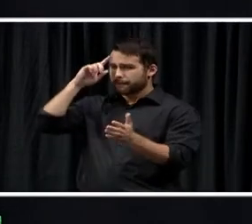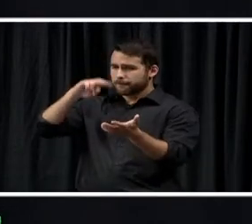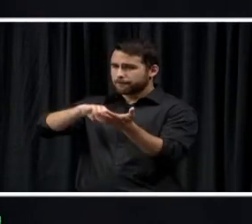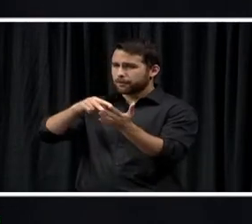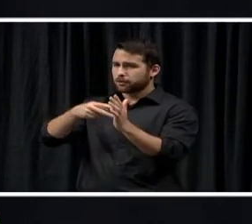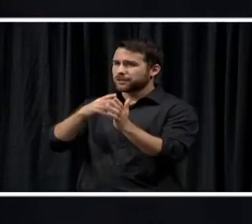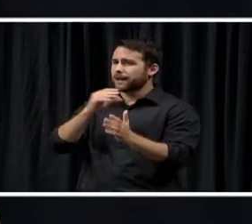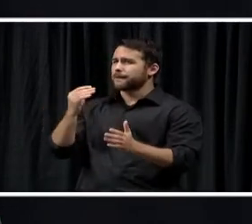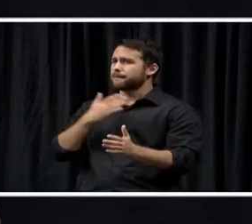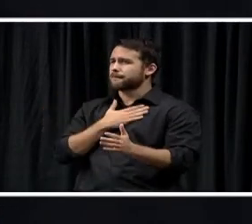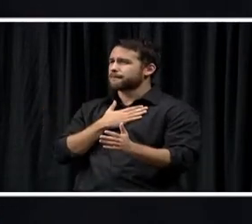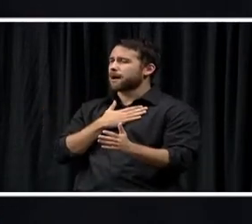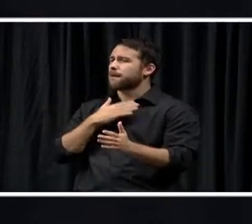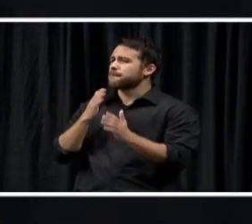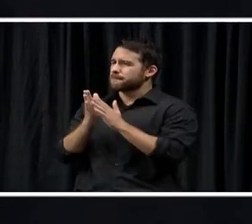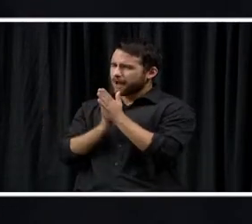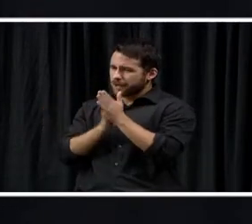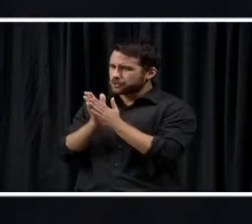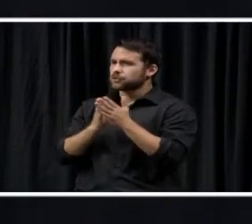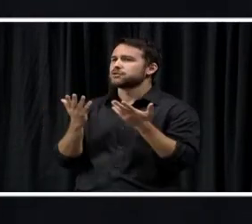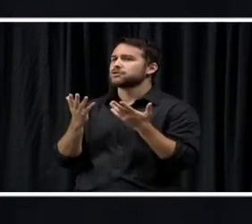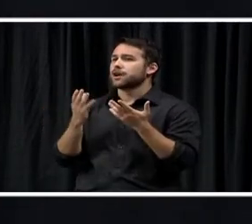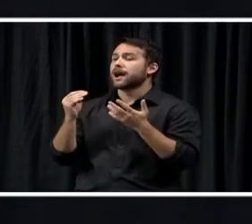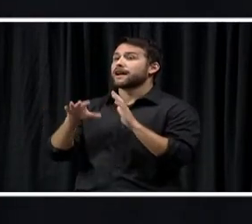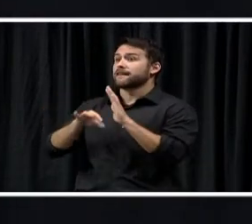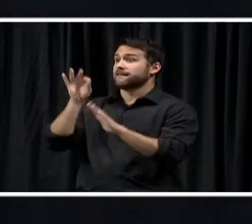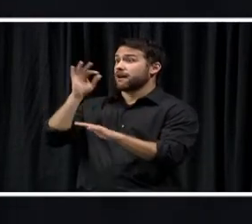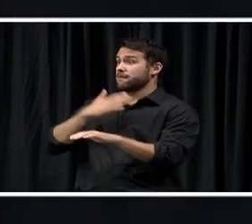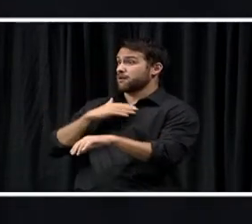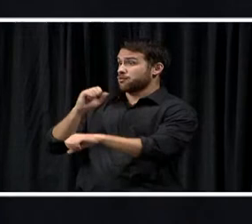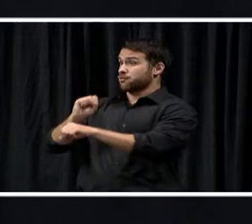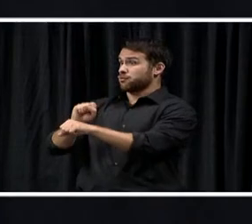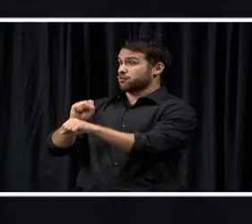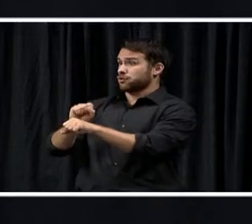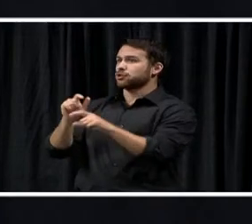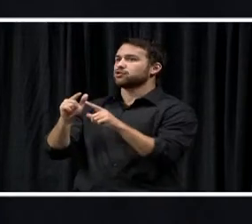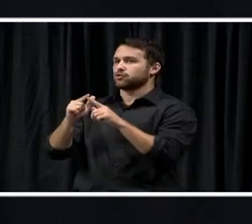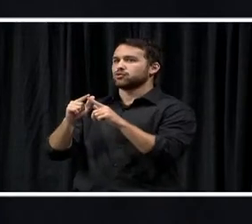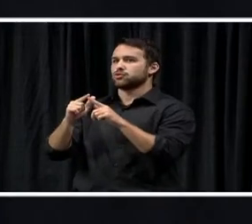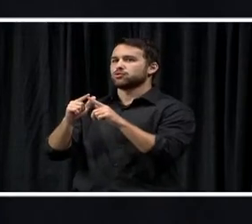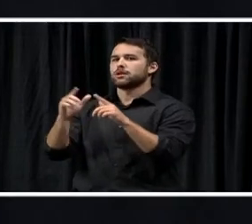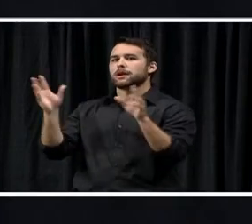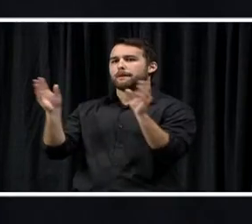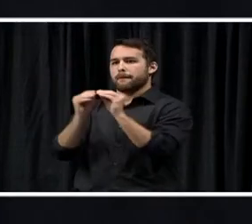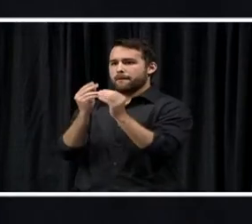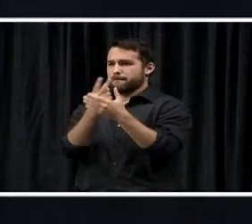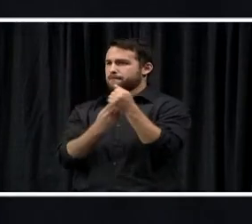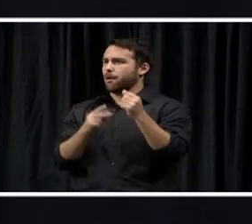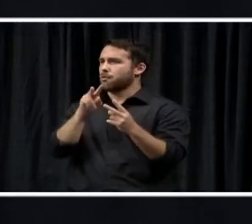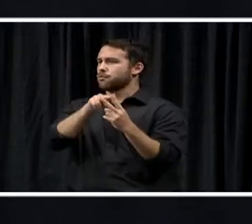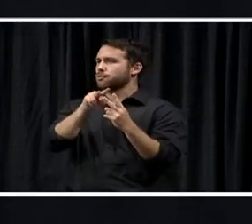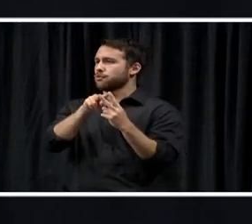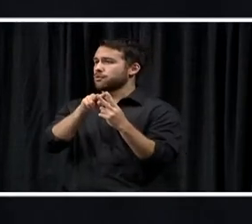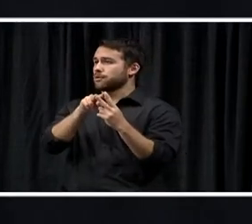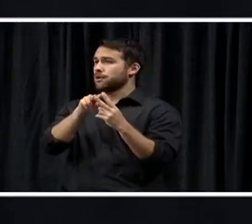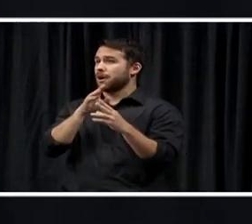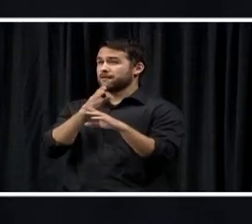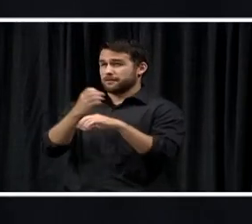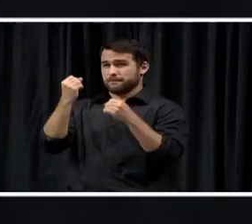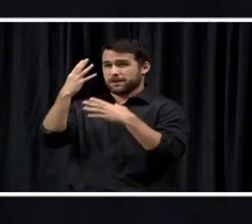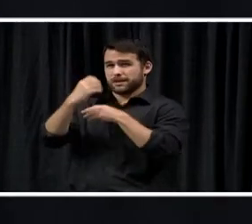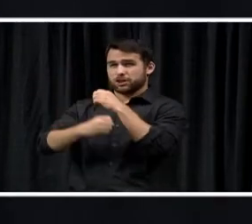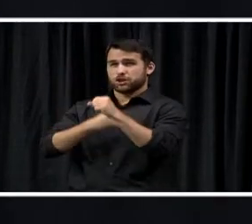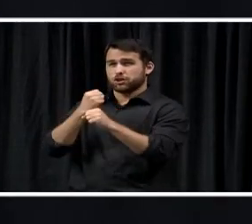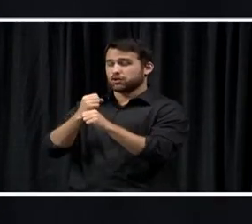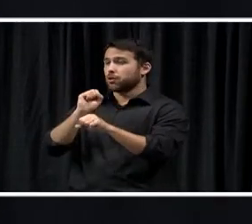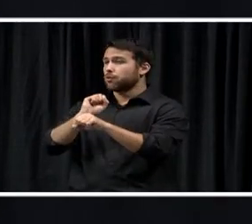my passion, and then finding a vocation that allowed me to combine the two. After several years of working in a